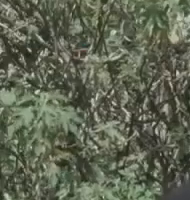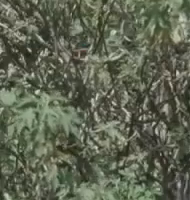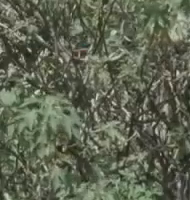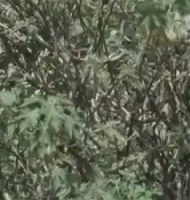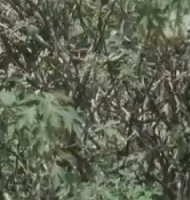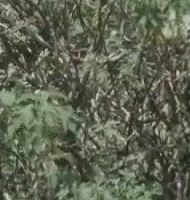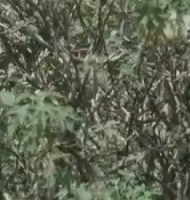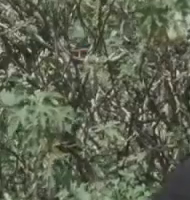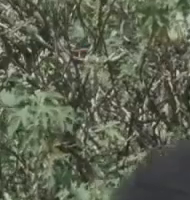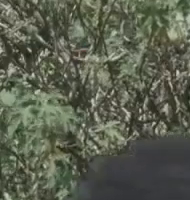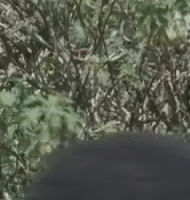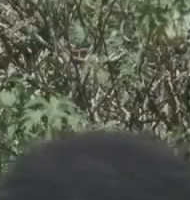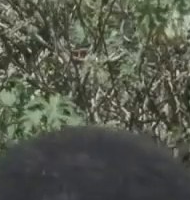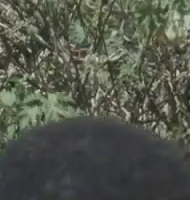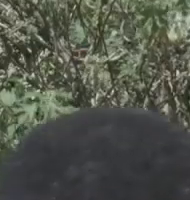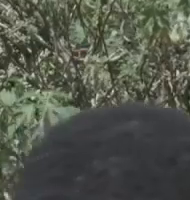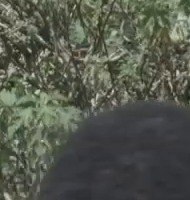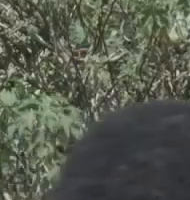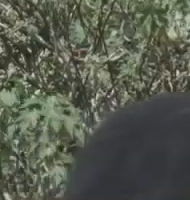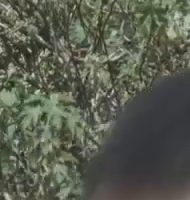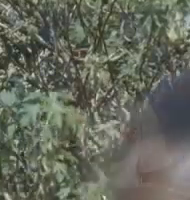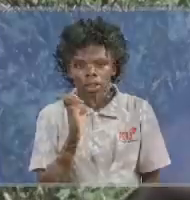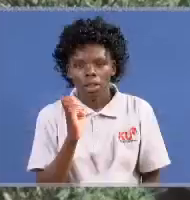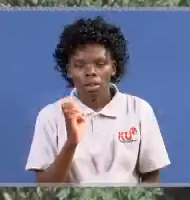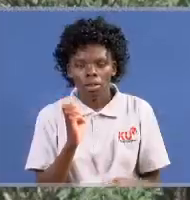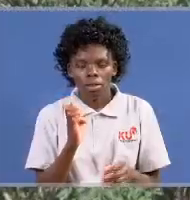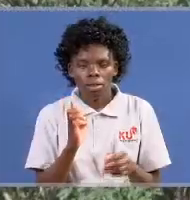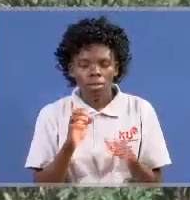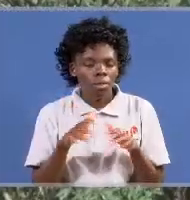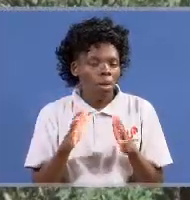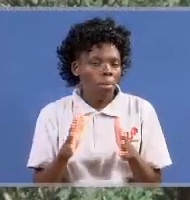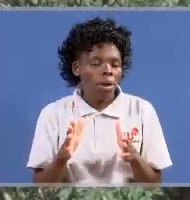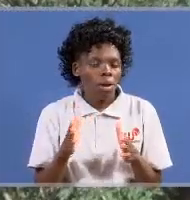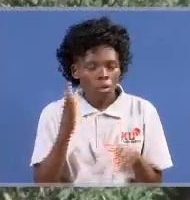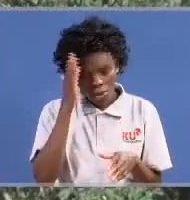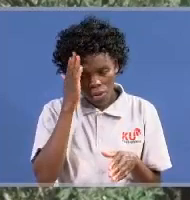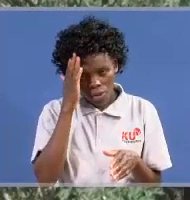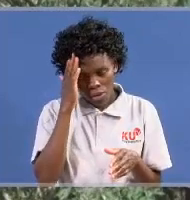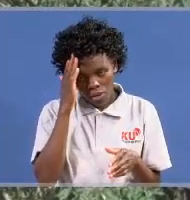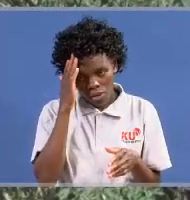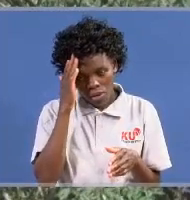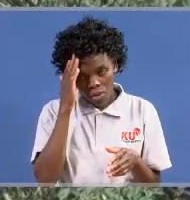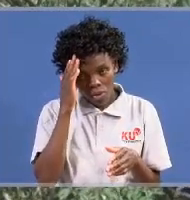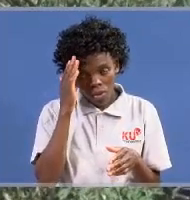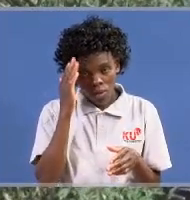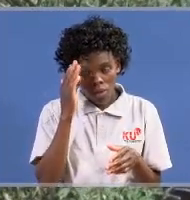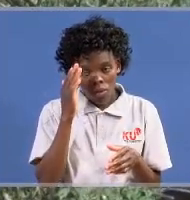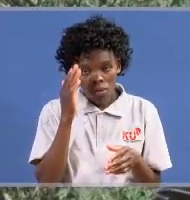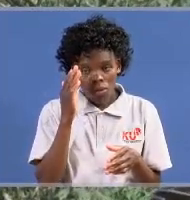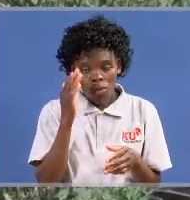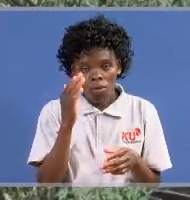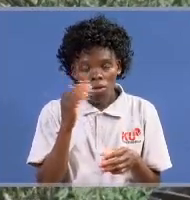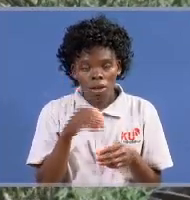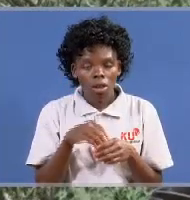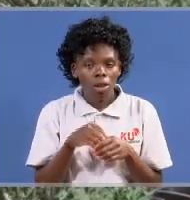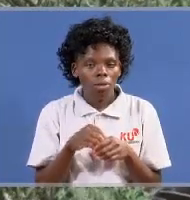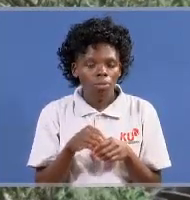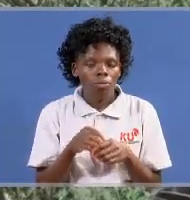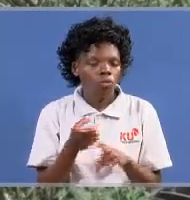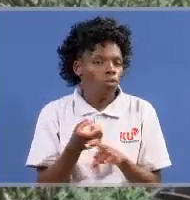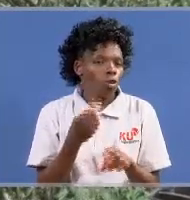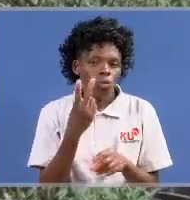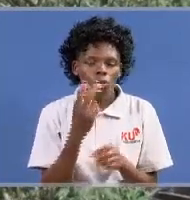Private large scale farmers who recognize their relationship with the communities in the upper catchment. In following from